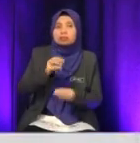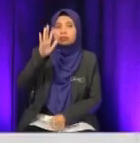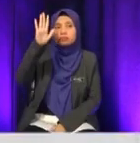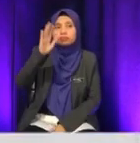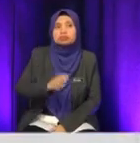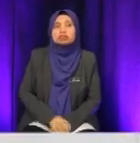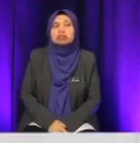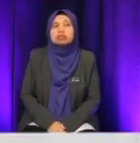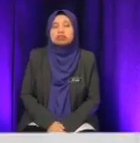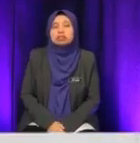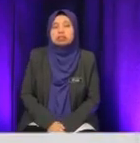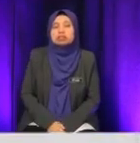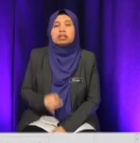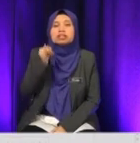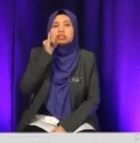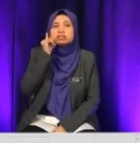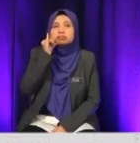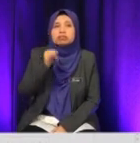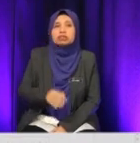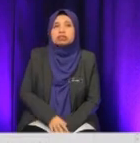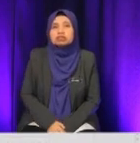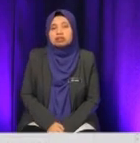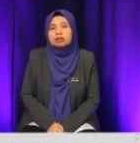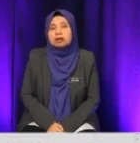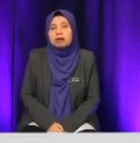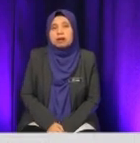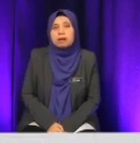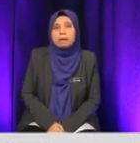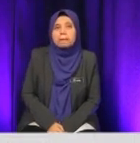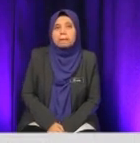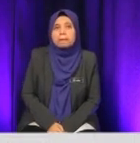Yes, Isma. Can you please help me to read the question? Isma is very